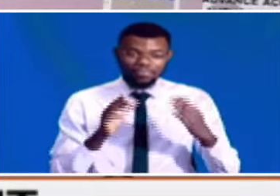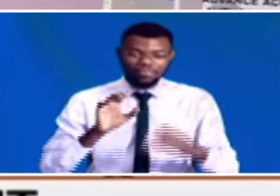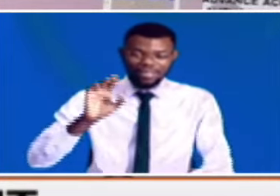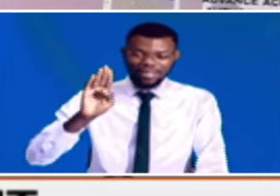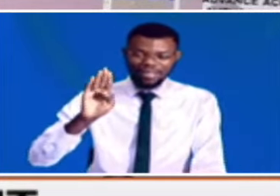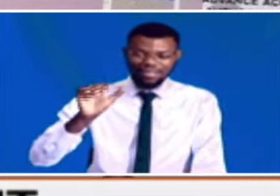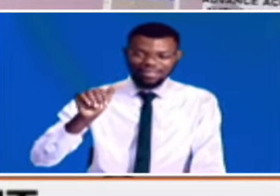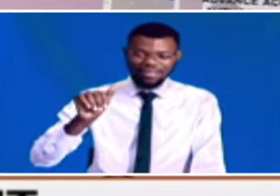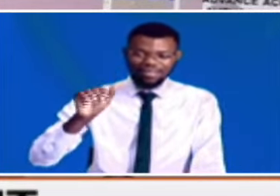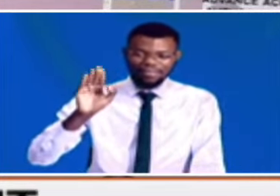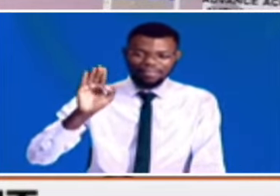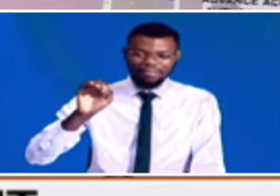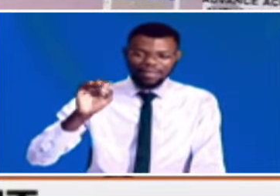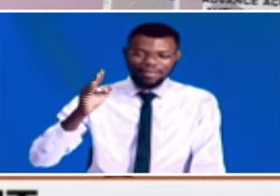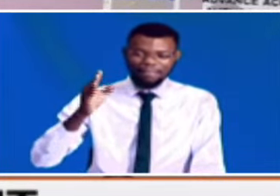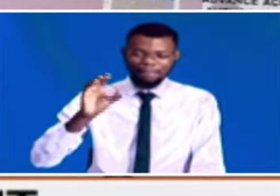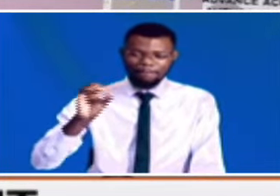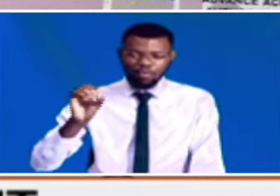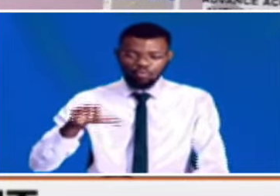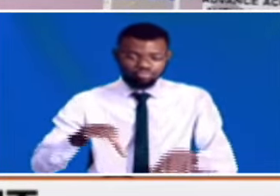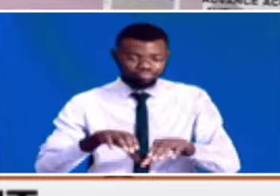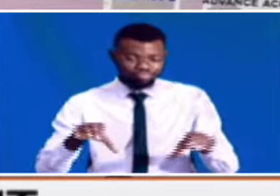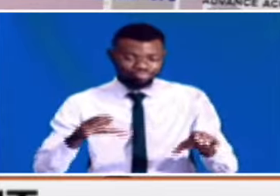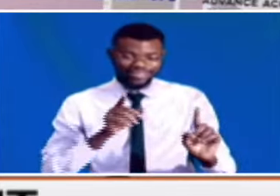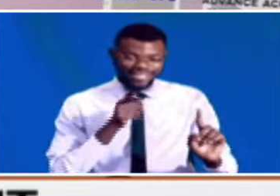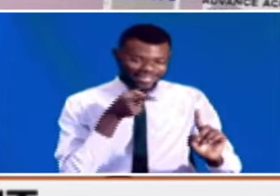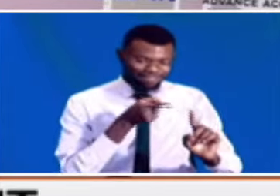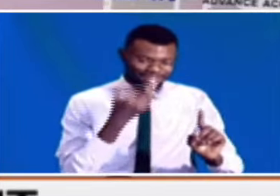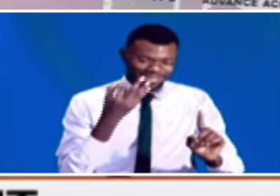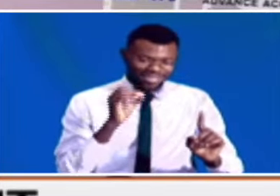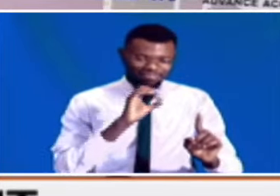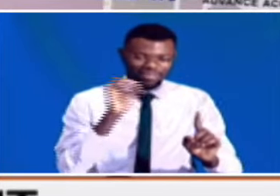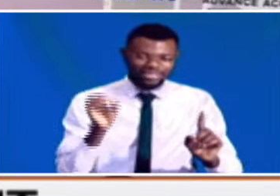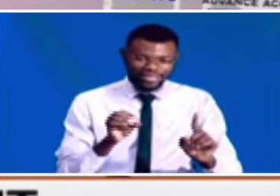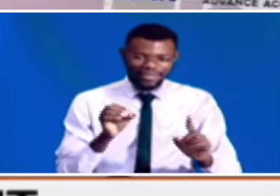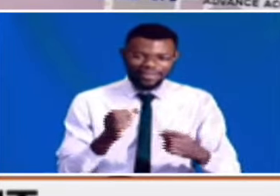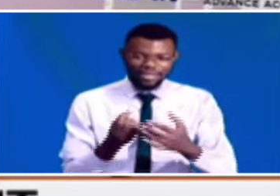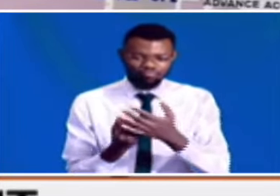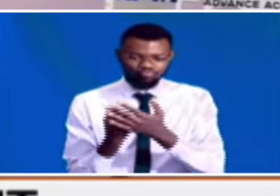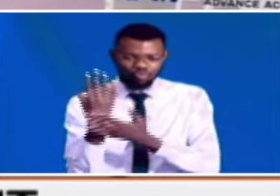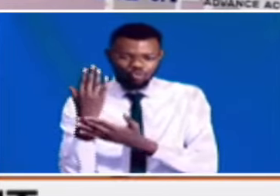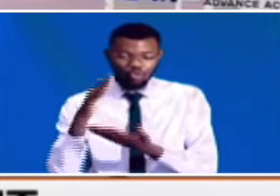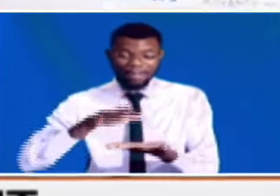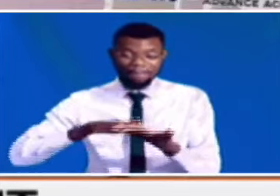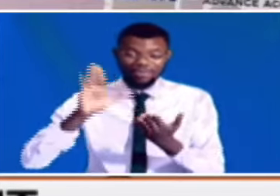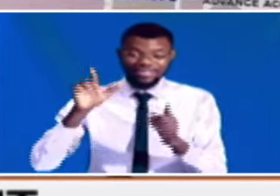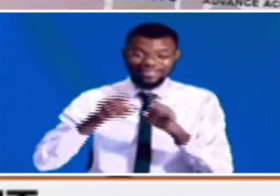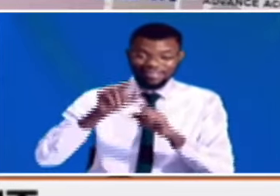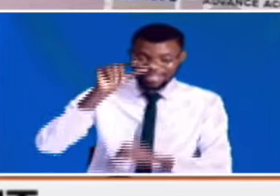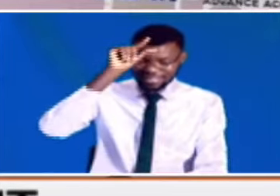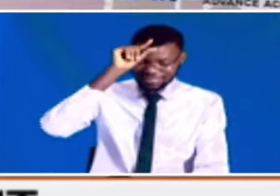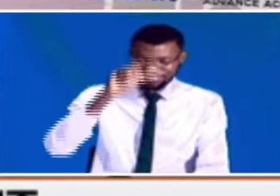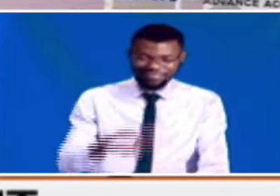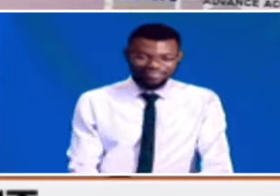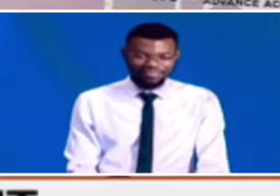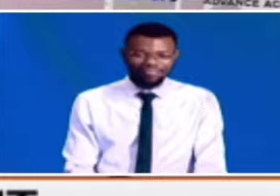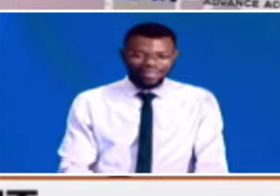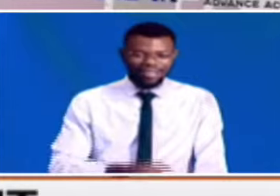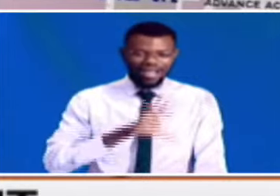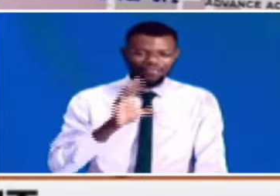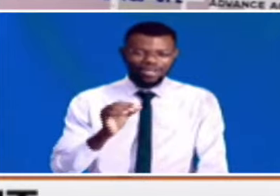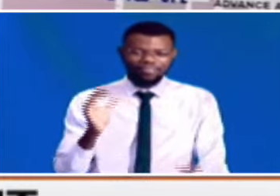species that we are looking at raising 30% tree cover. So we are getting there. Of course, as the government having hosted the African Climate Change